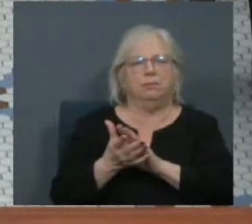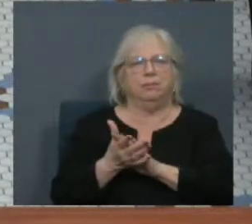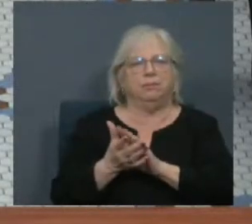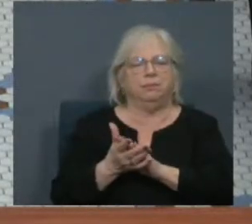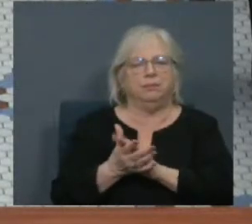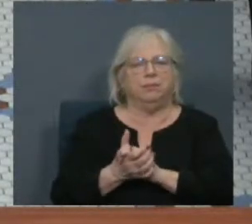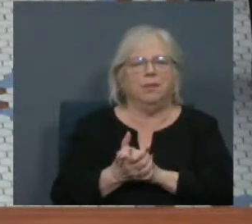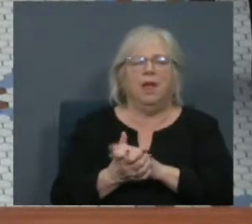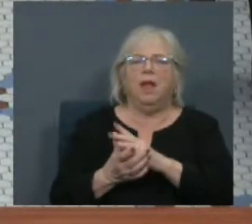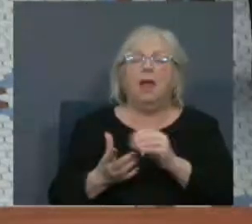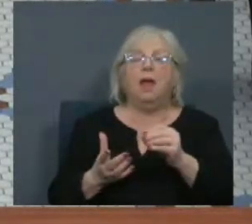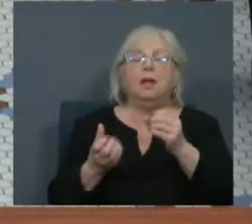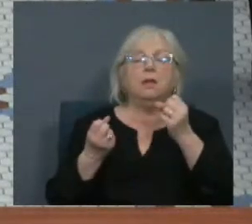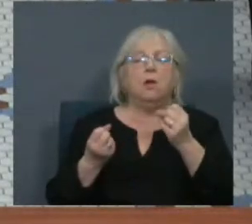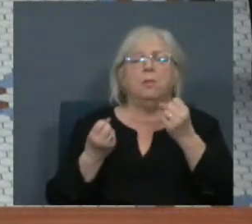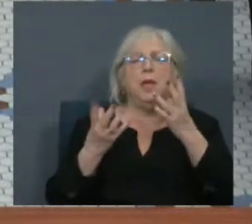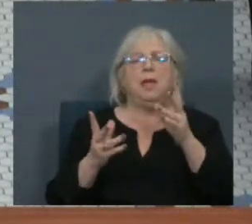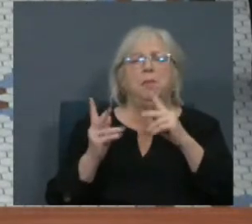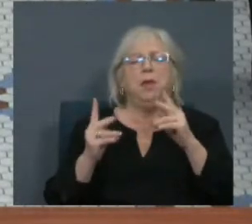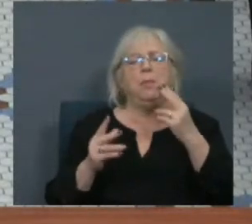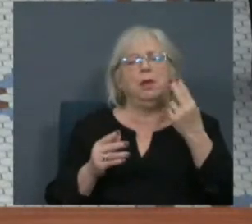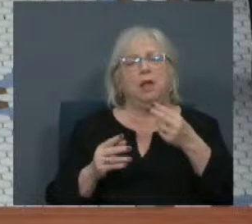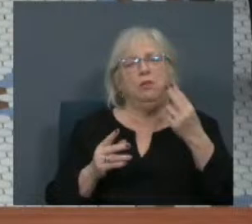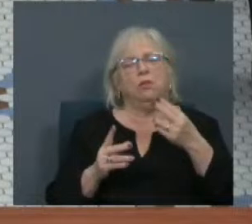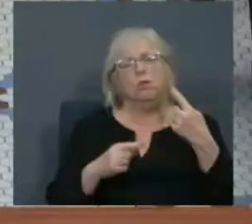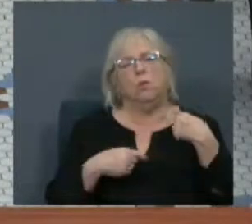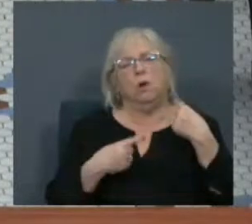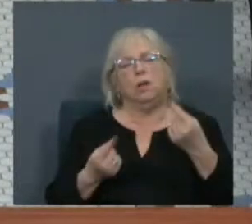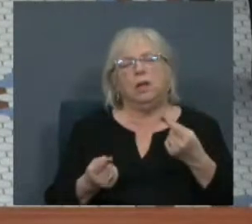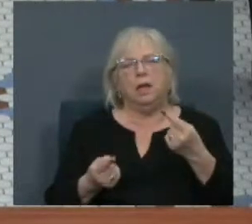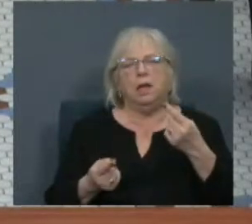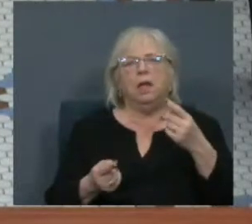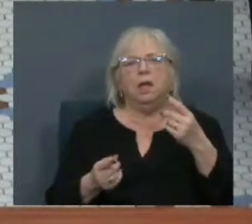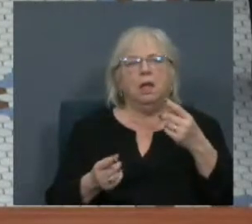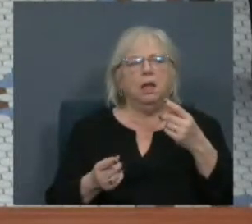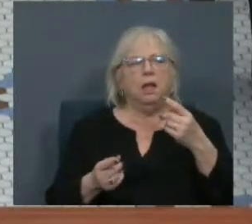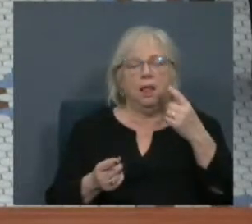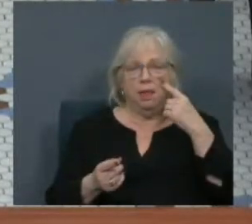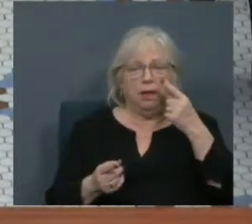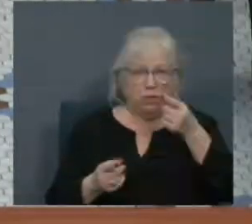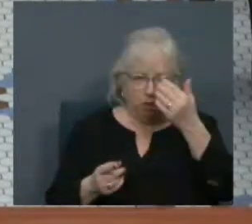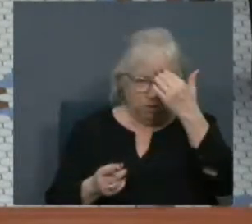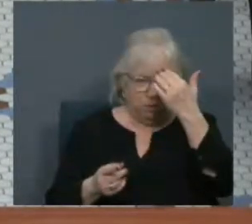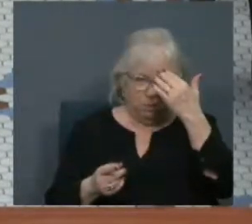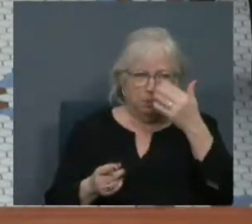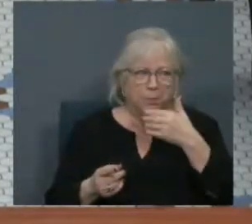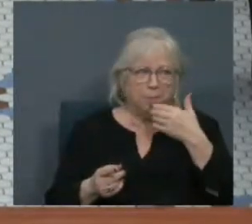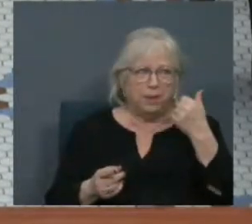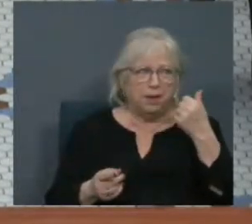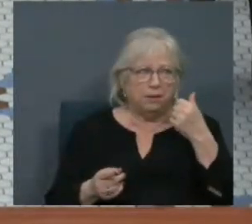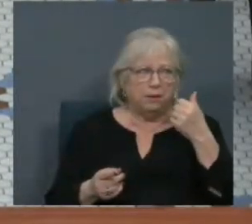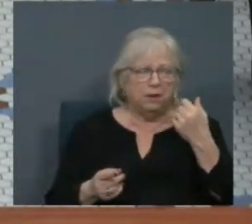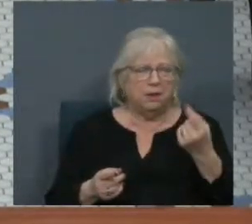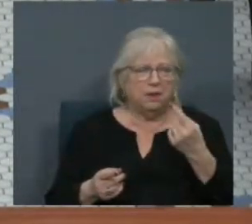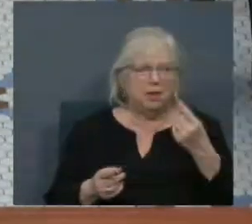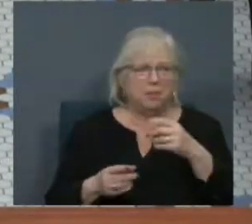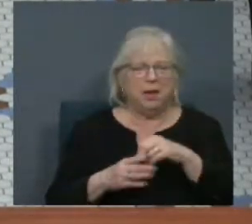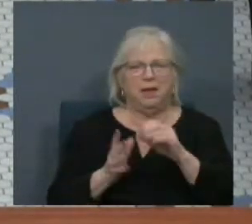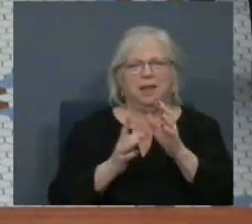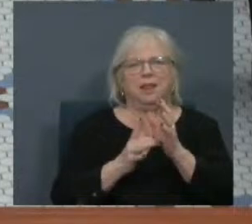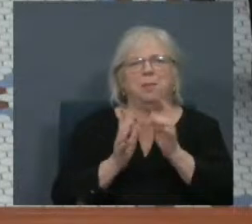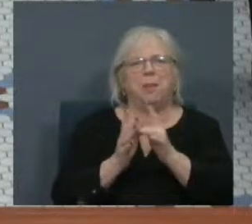And there are so many people historically, one that I think you all know best, right? Somebody in the